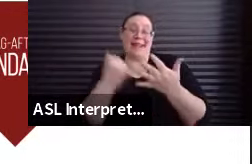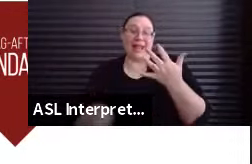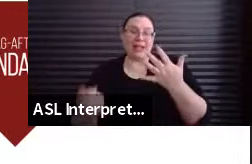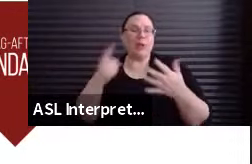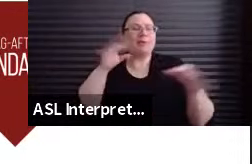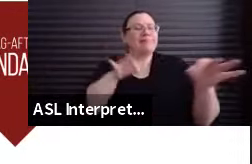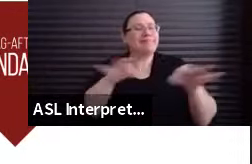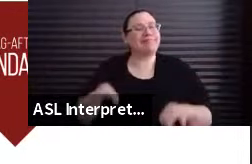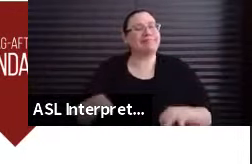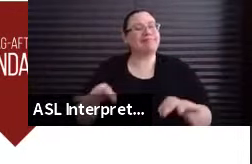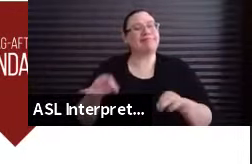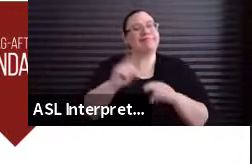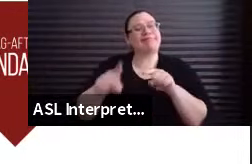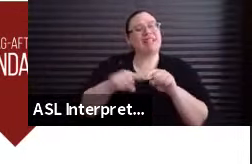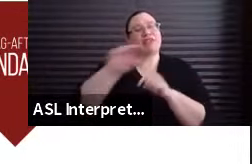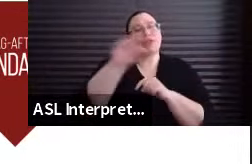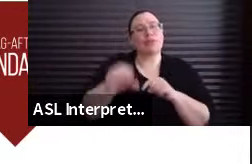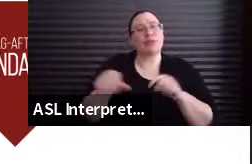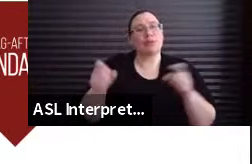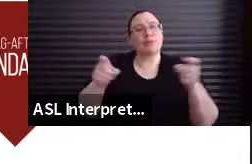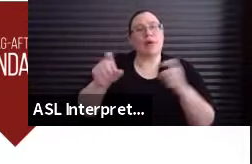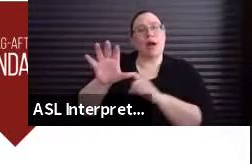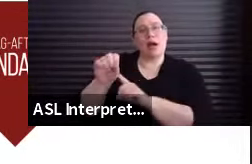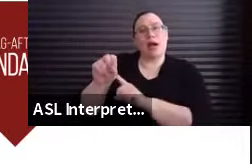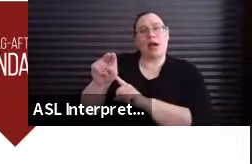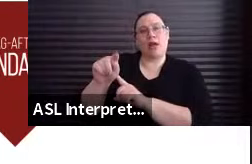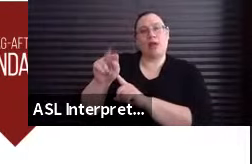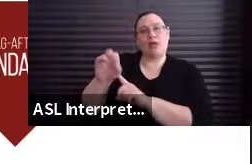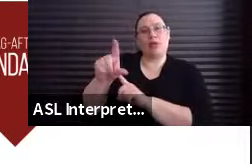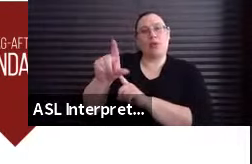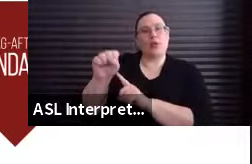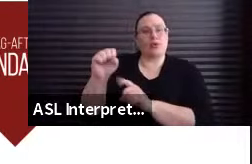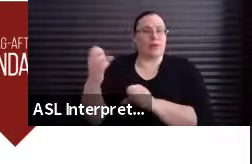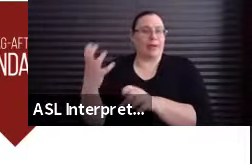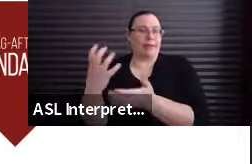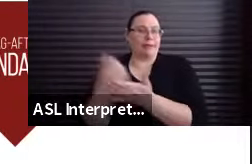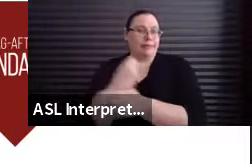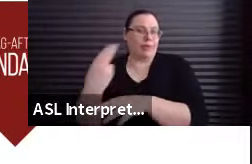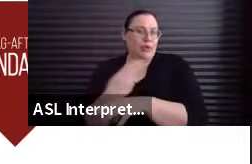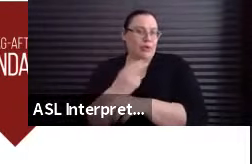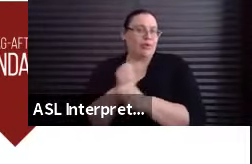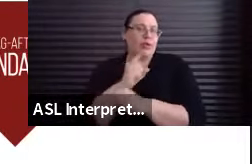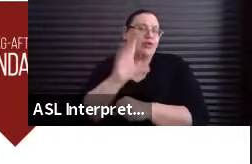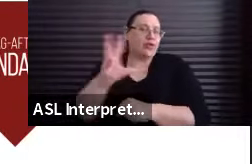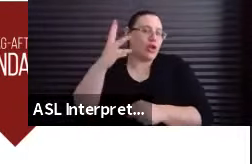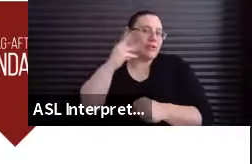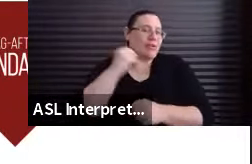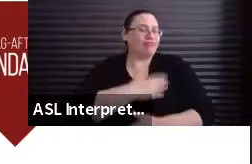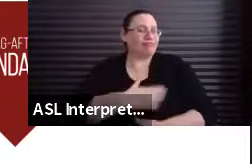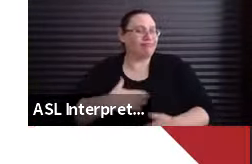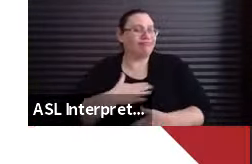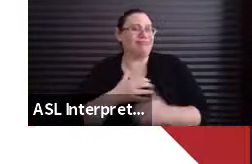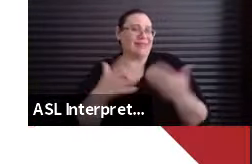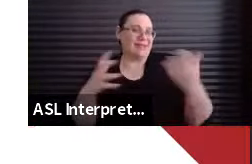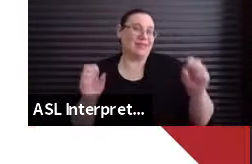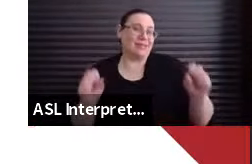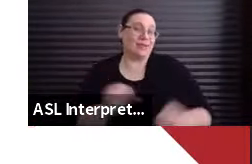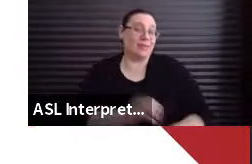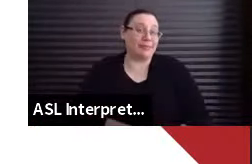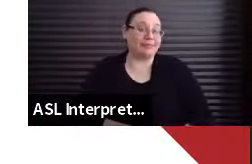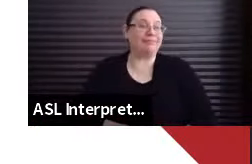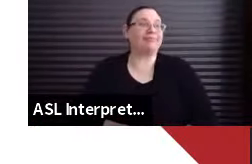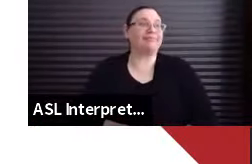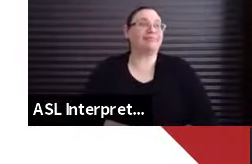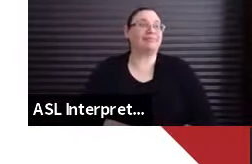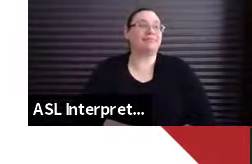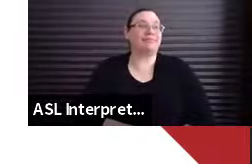the Zoom controls that you can take advantage of to make your experience as enjoyable as possible.